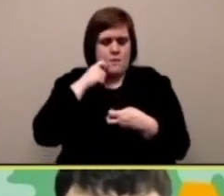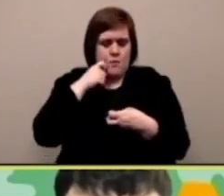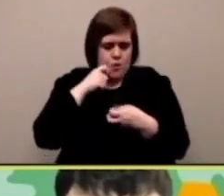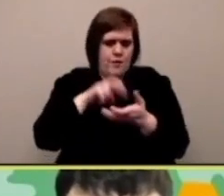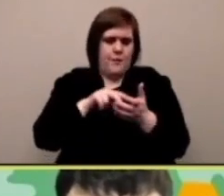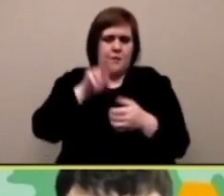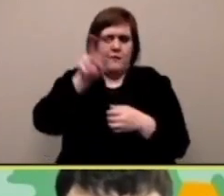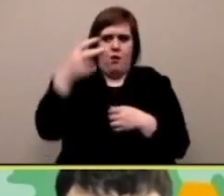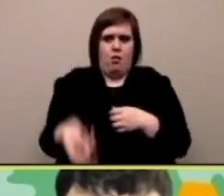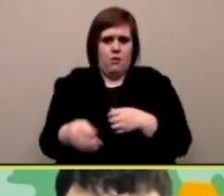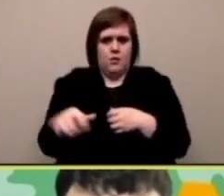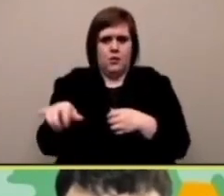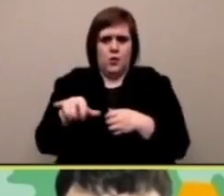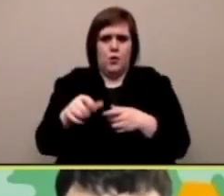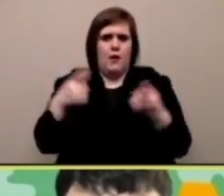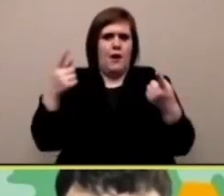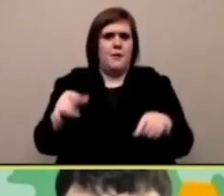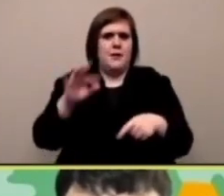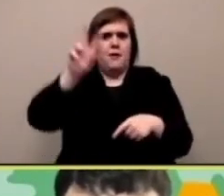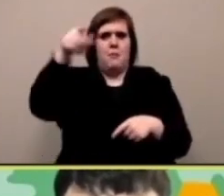what if you drop it on top of the cat?